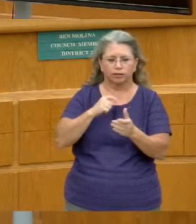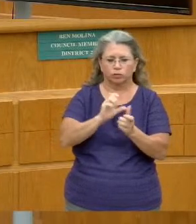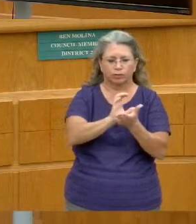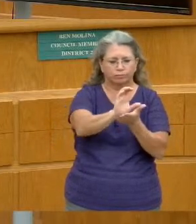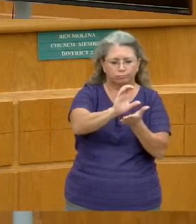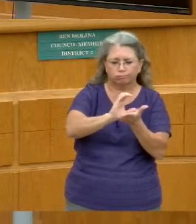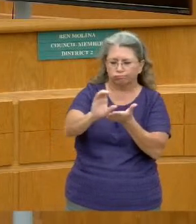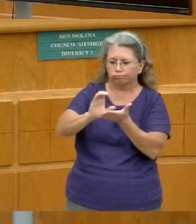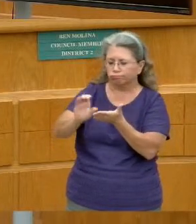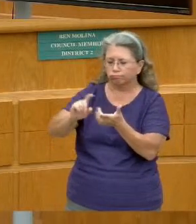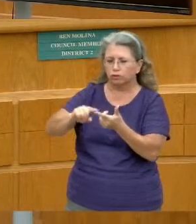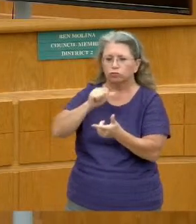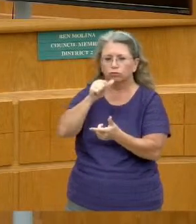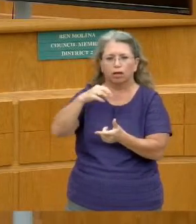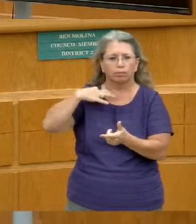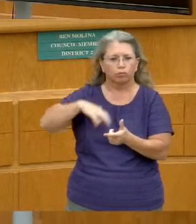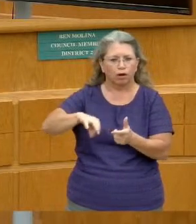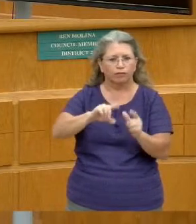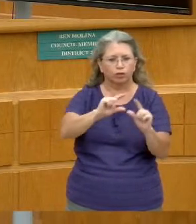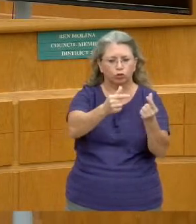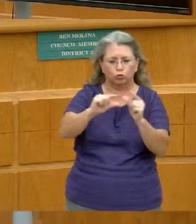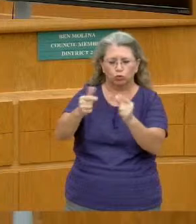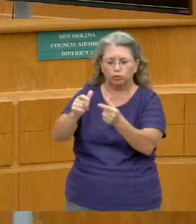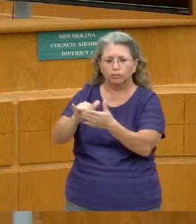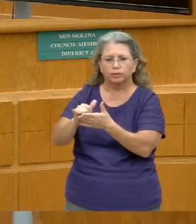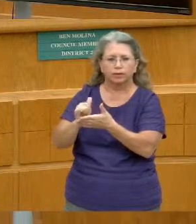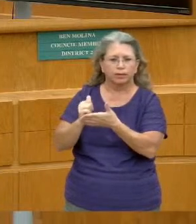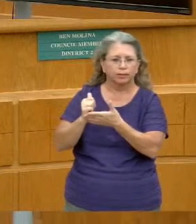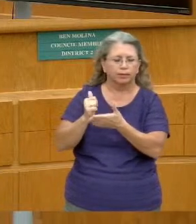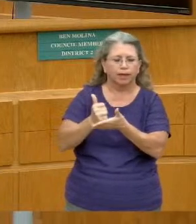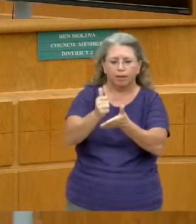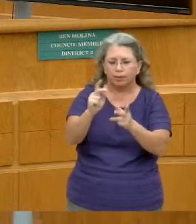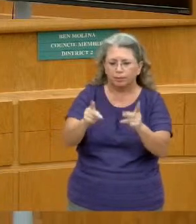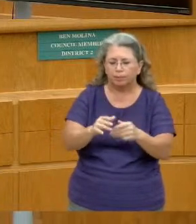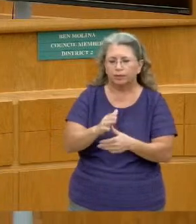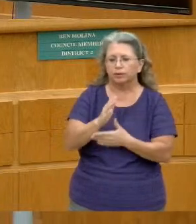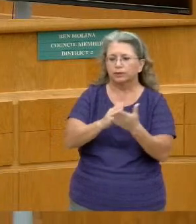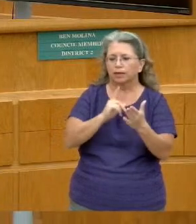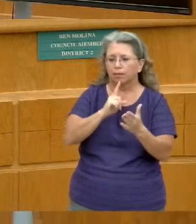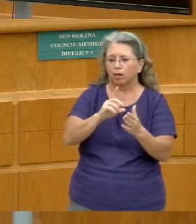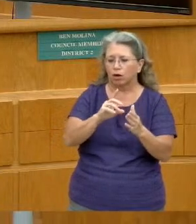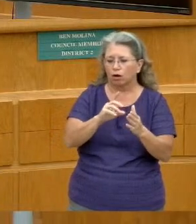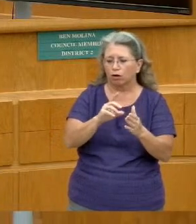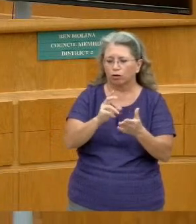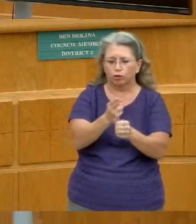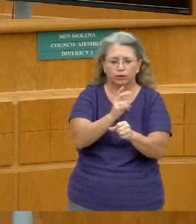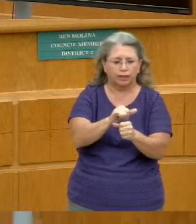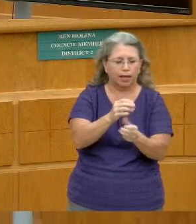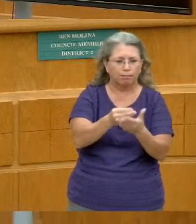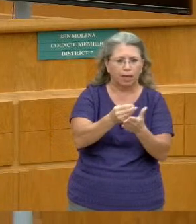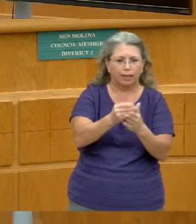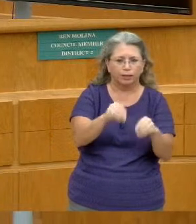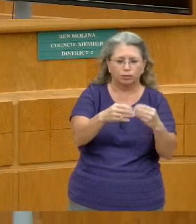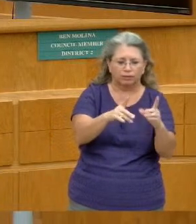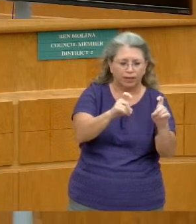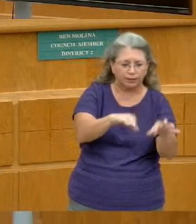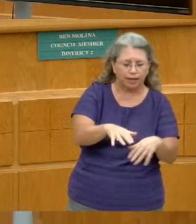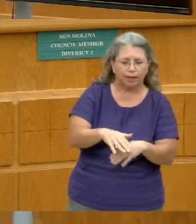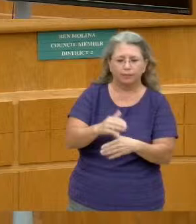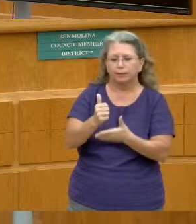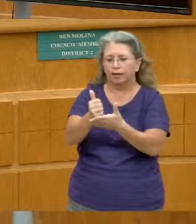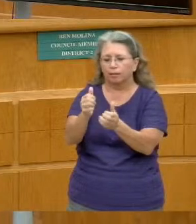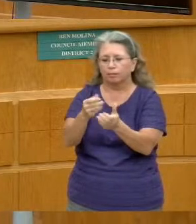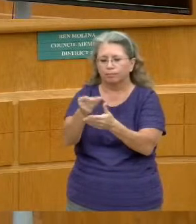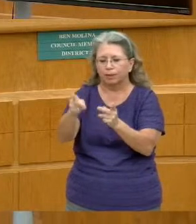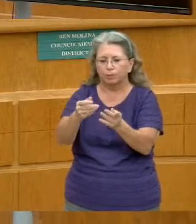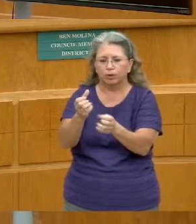helping people, some in getting tests made, getting food, helping with utility bills, some other things.